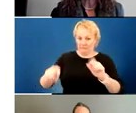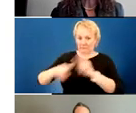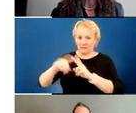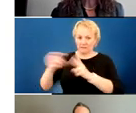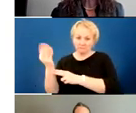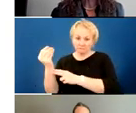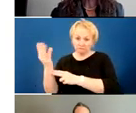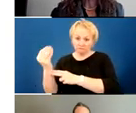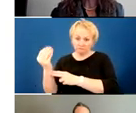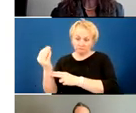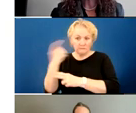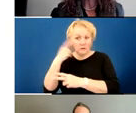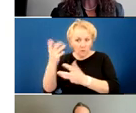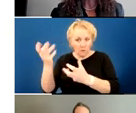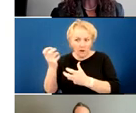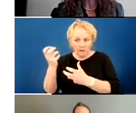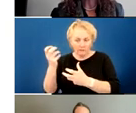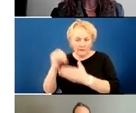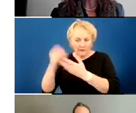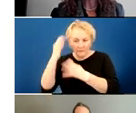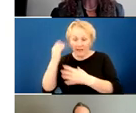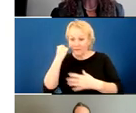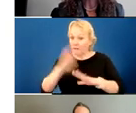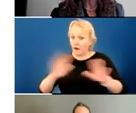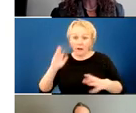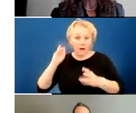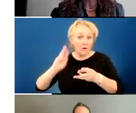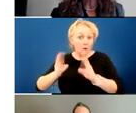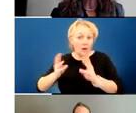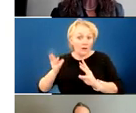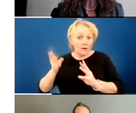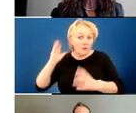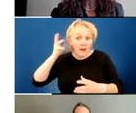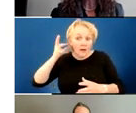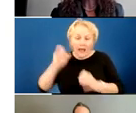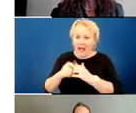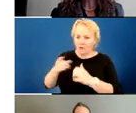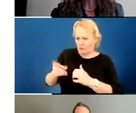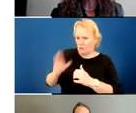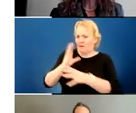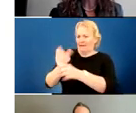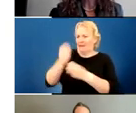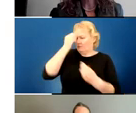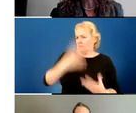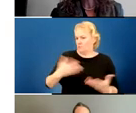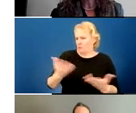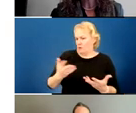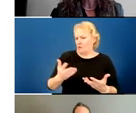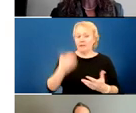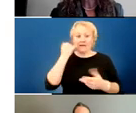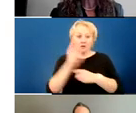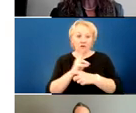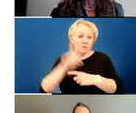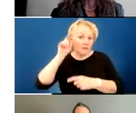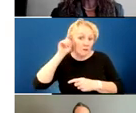And if it's not going to be a weather radio, how will you get updates? If you utilize a hearing aid, making